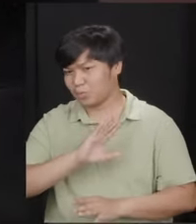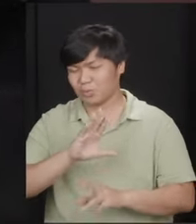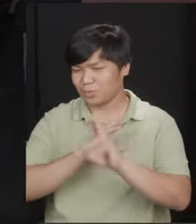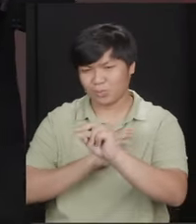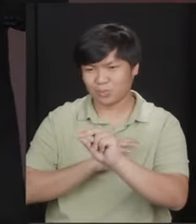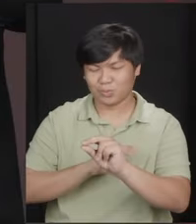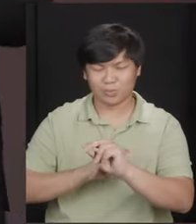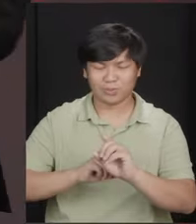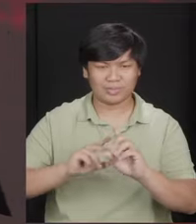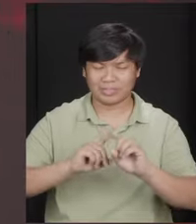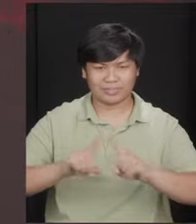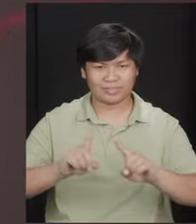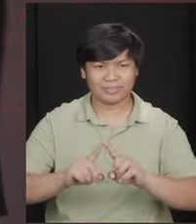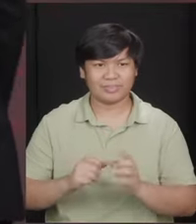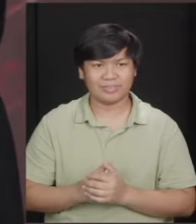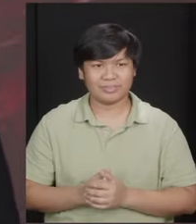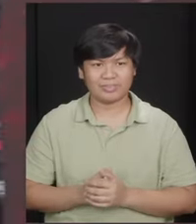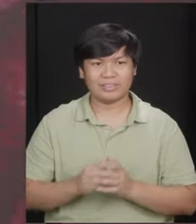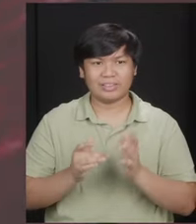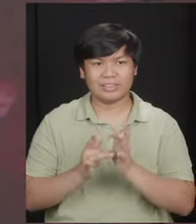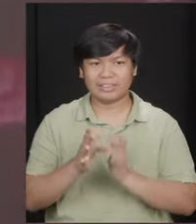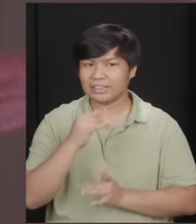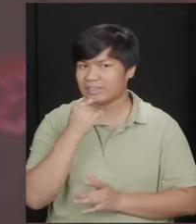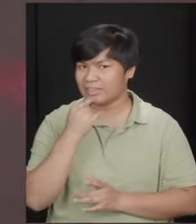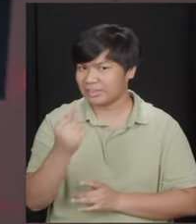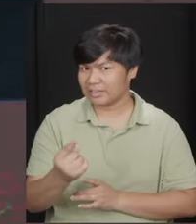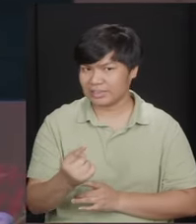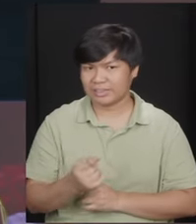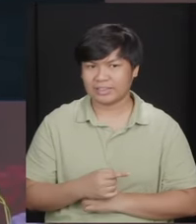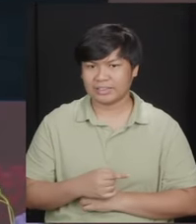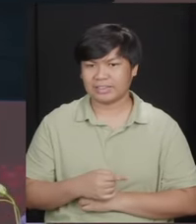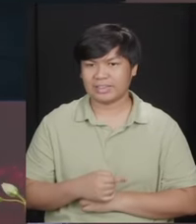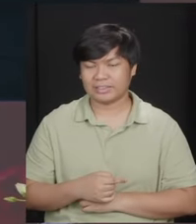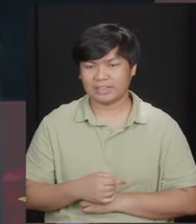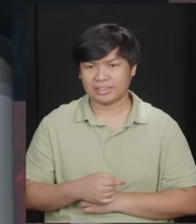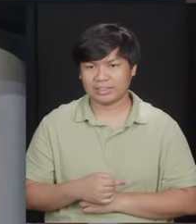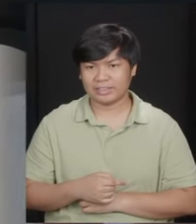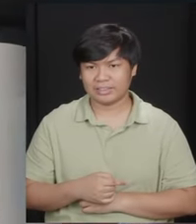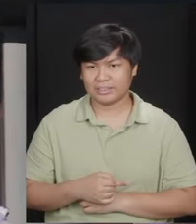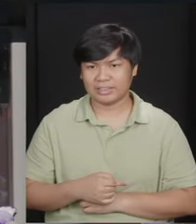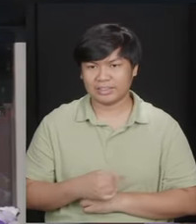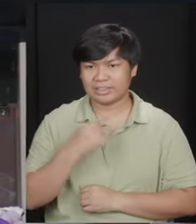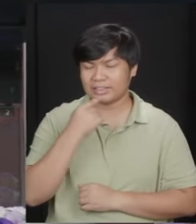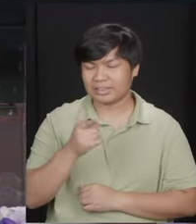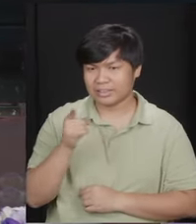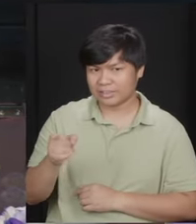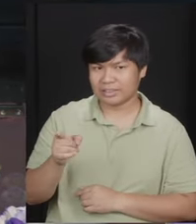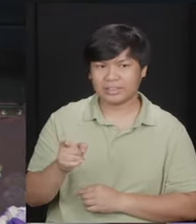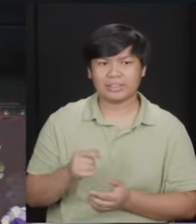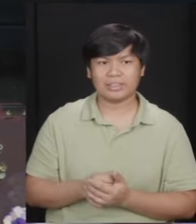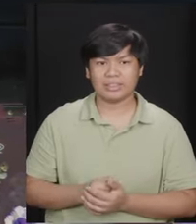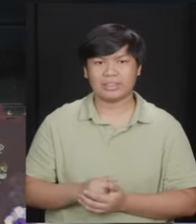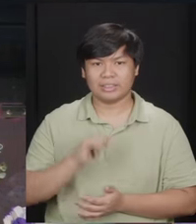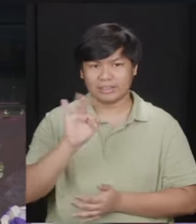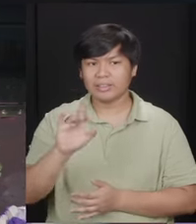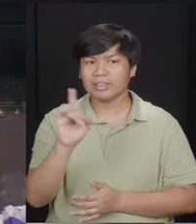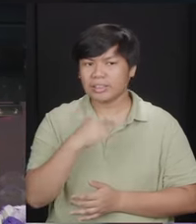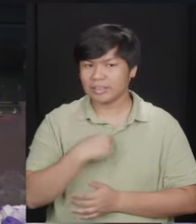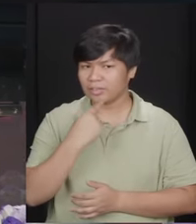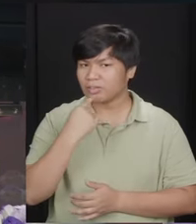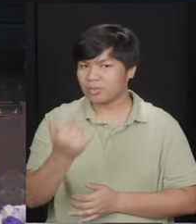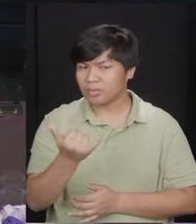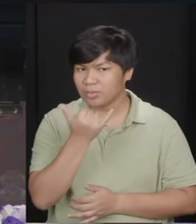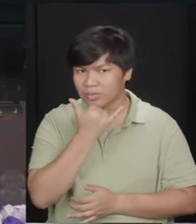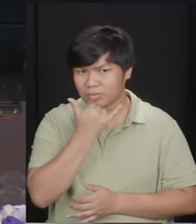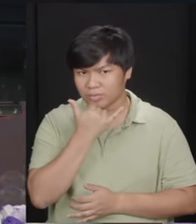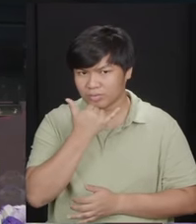not what he did. John 18, 23, Jesus actually pointed out the injustice. He said, if what I said is